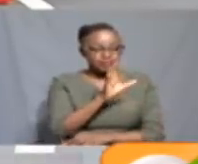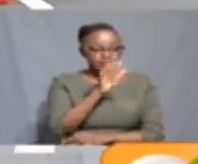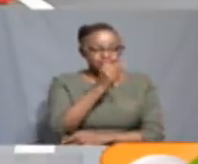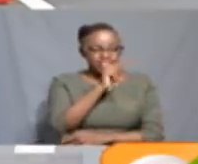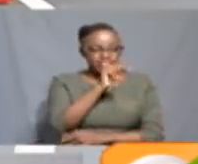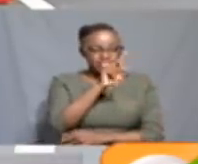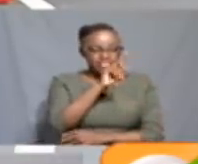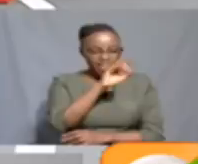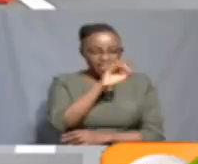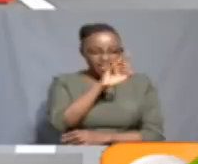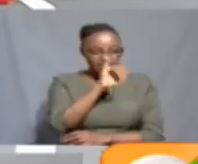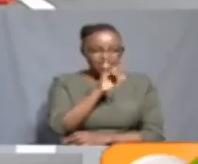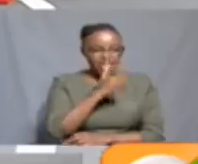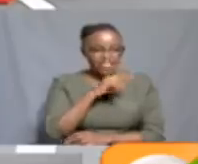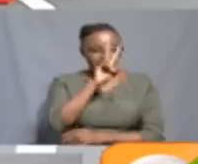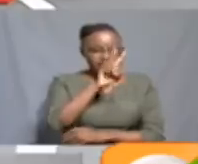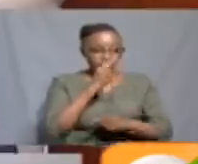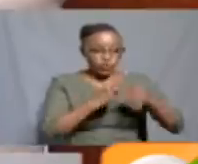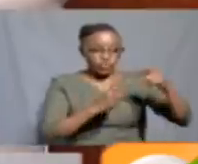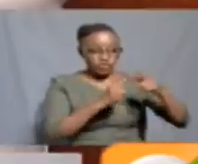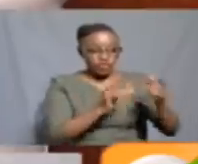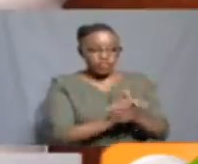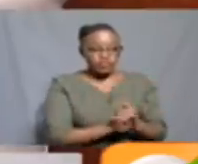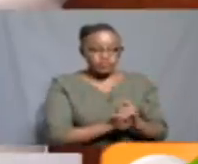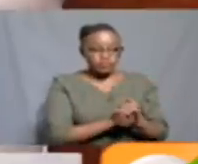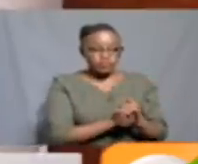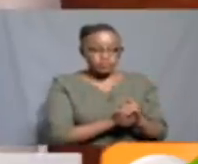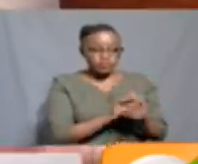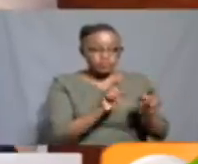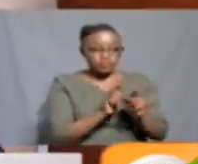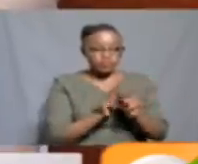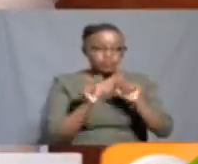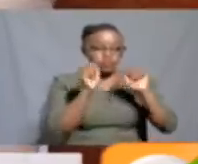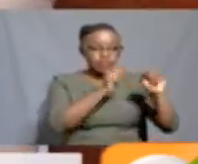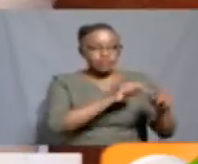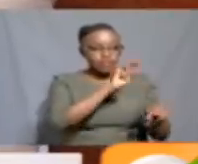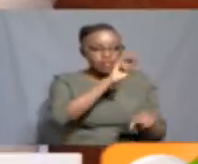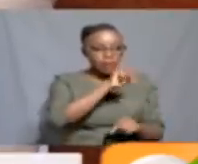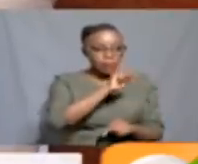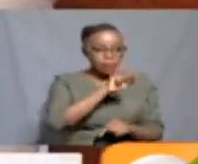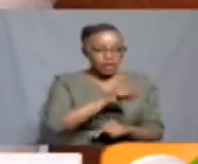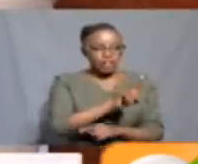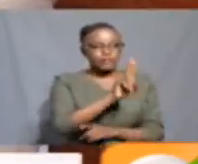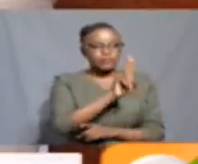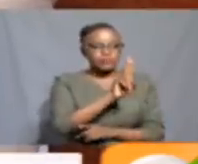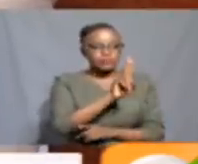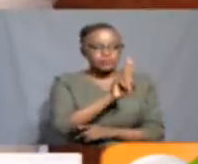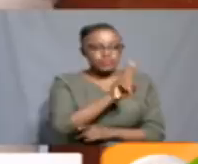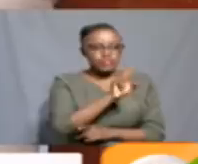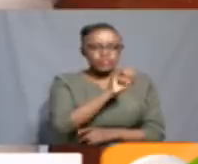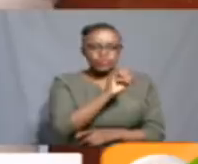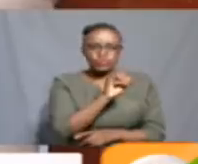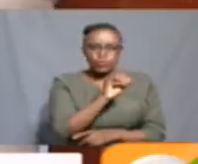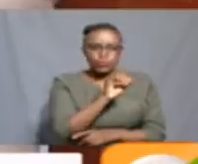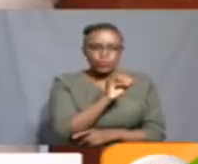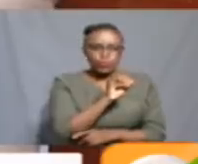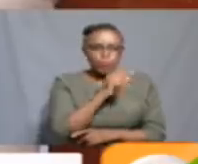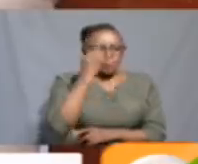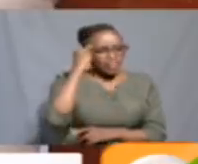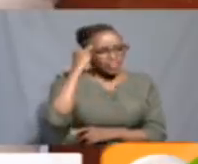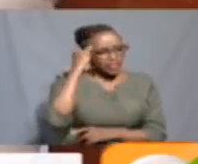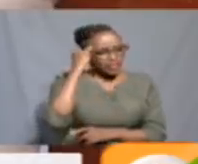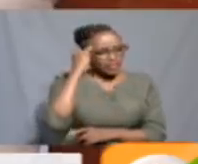The second year, right, again, same thing happened. Came the name Manu Chandaria. Oh my. So I think